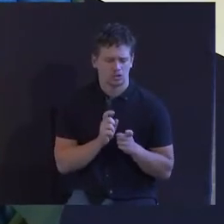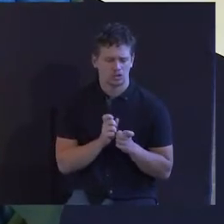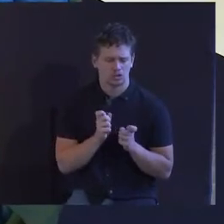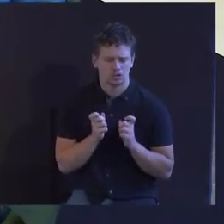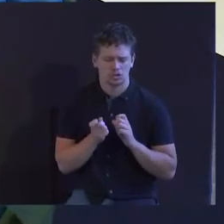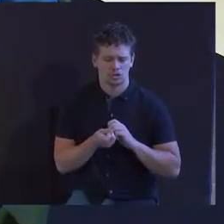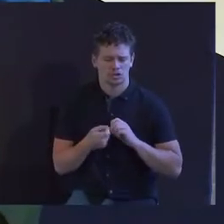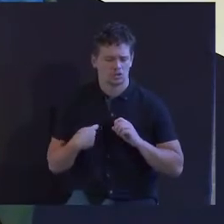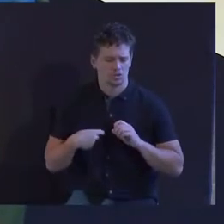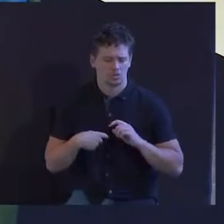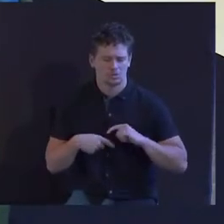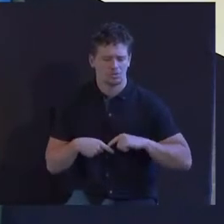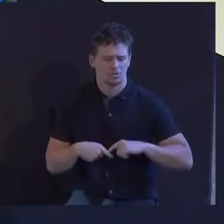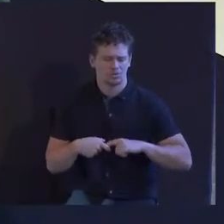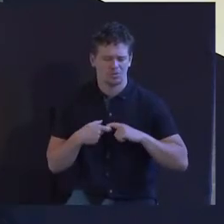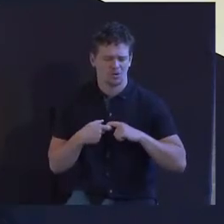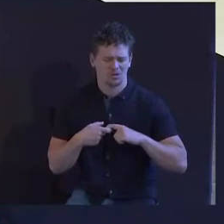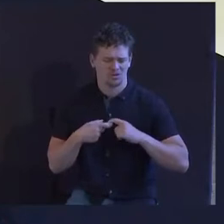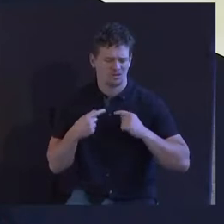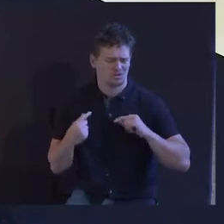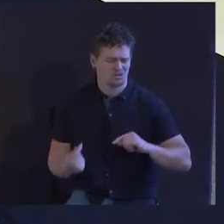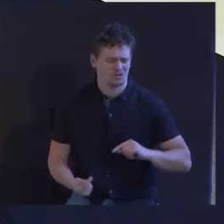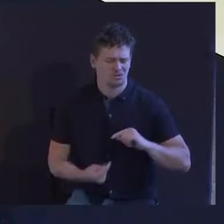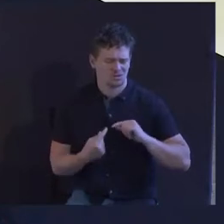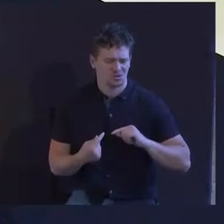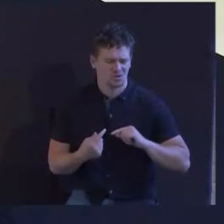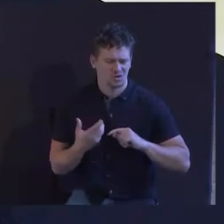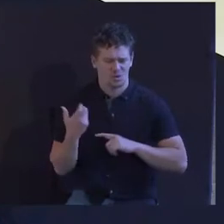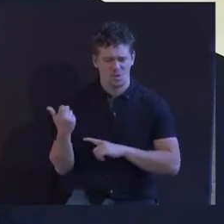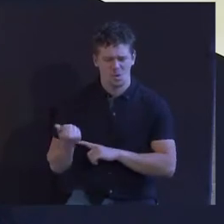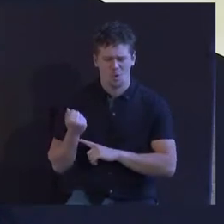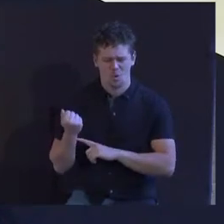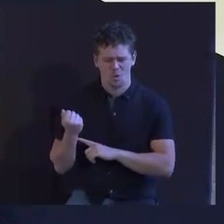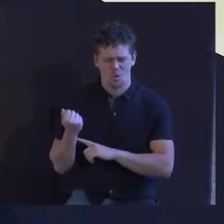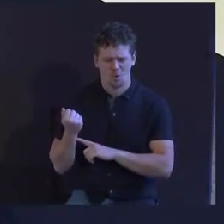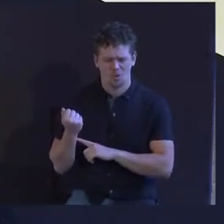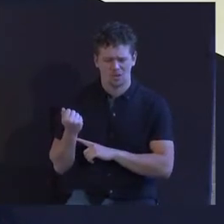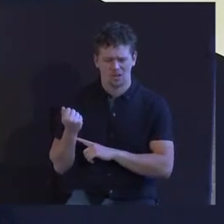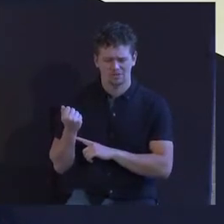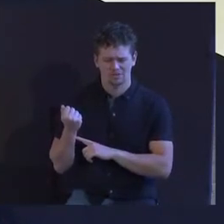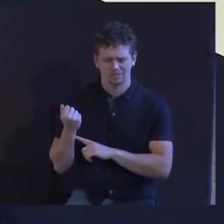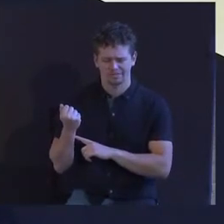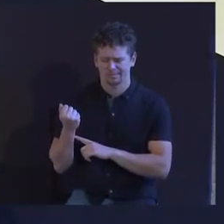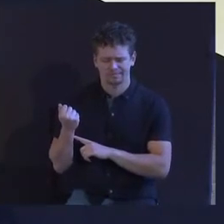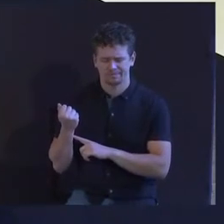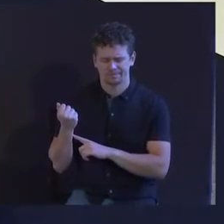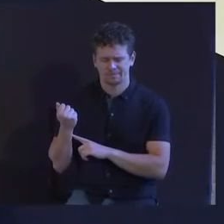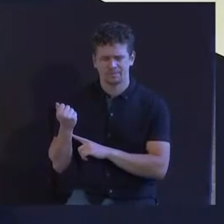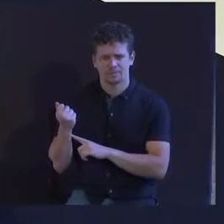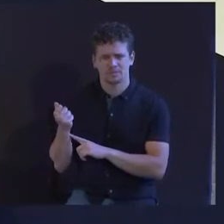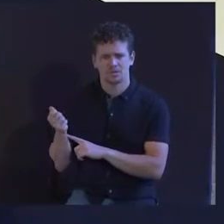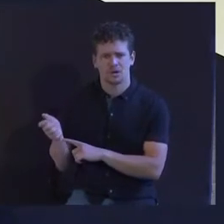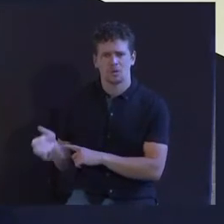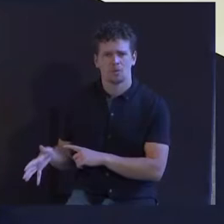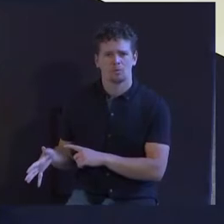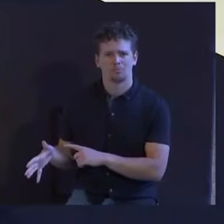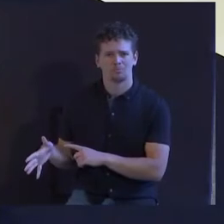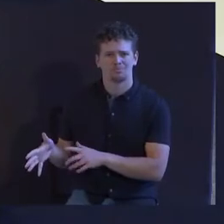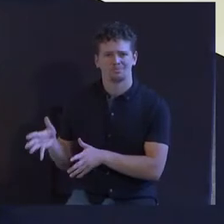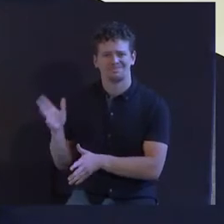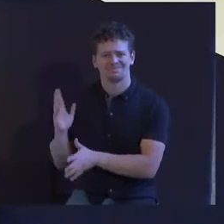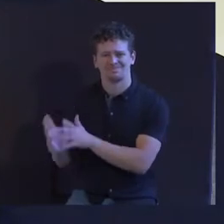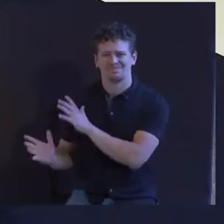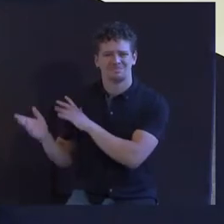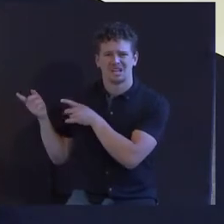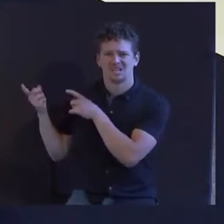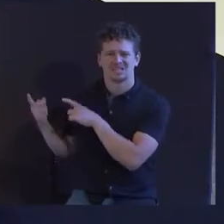hold on and relax into the passing of what is no more. We